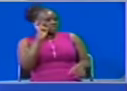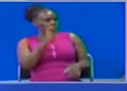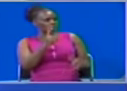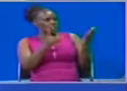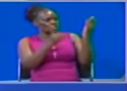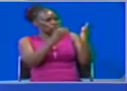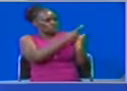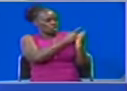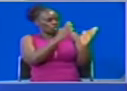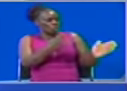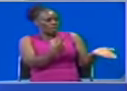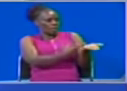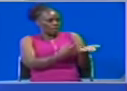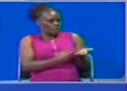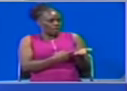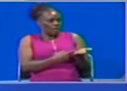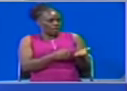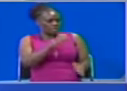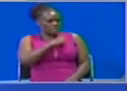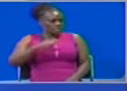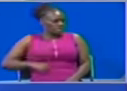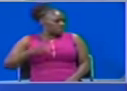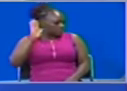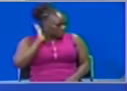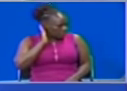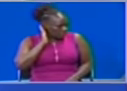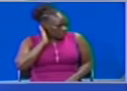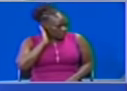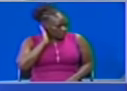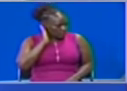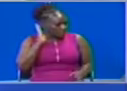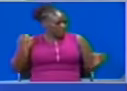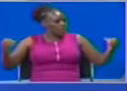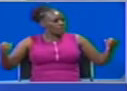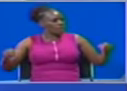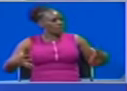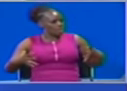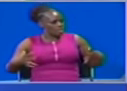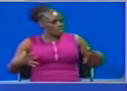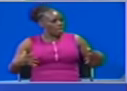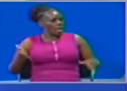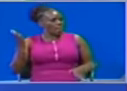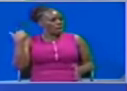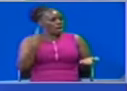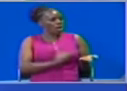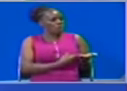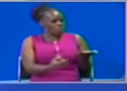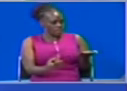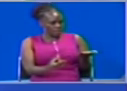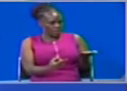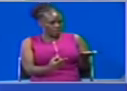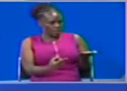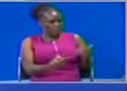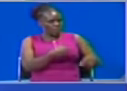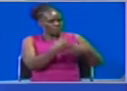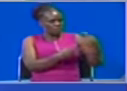Mailu discuss this in the Senate hearing. And it is very clear that in that last 1 week, in a